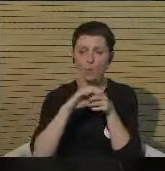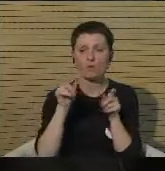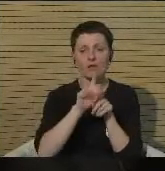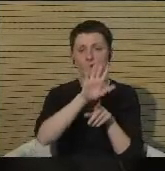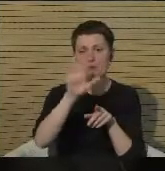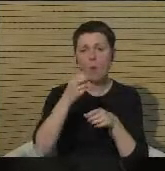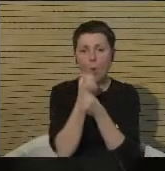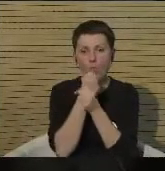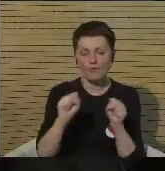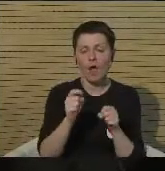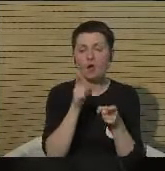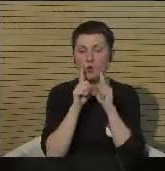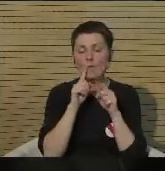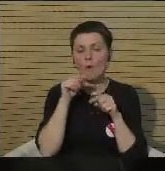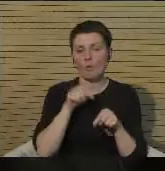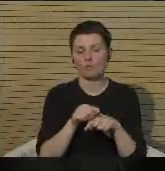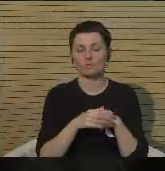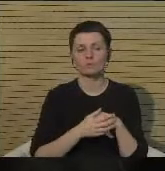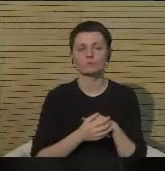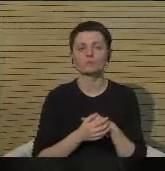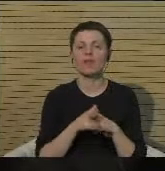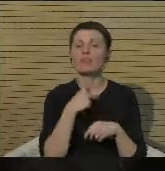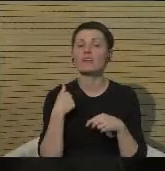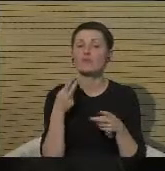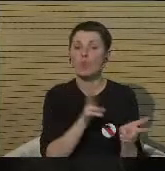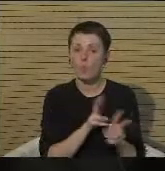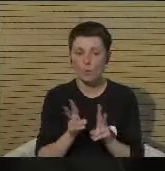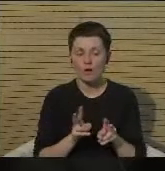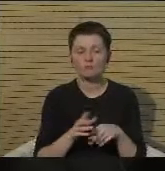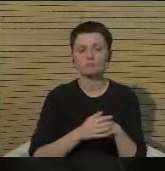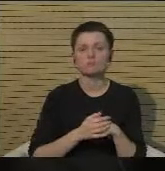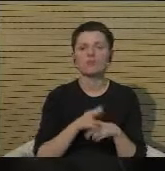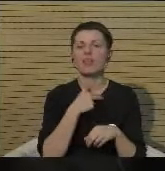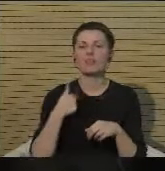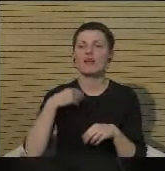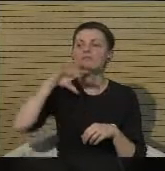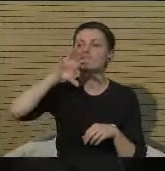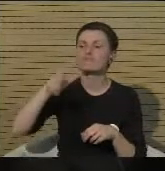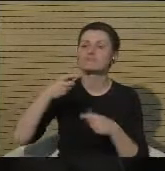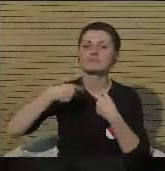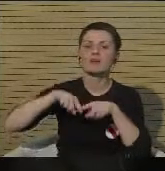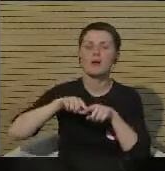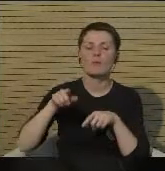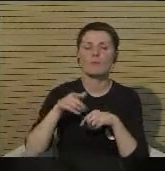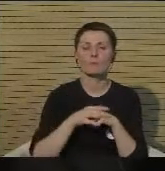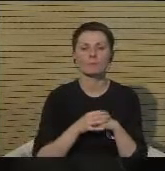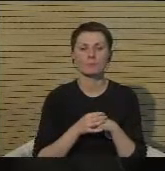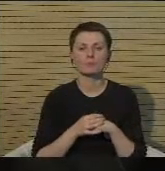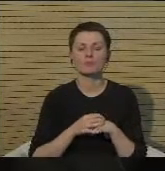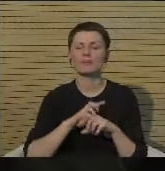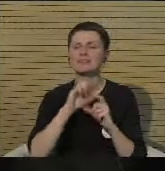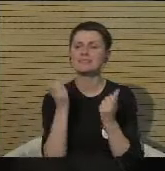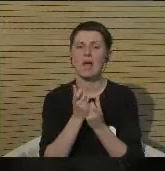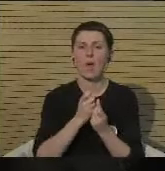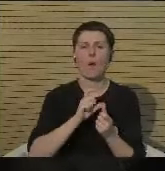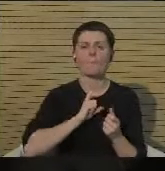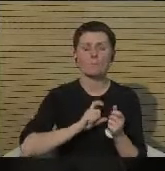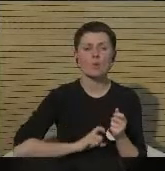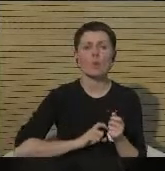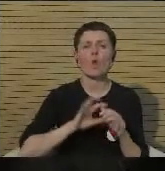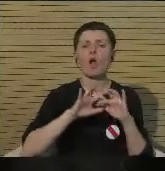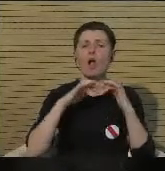got connected. You have time and courage to make us together, to put us